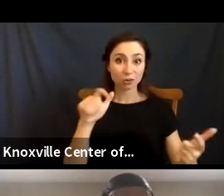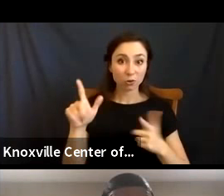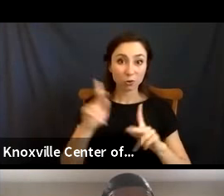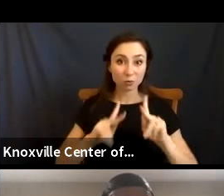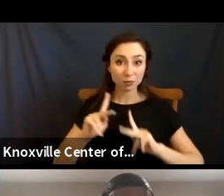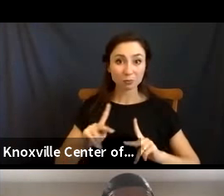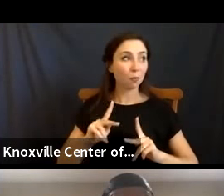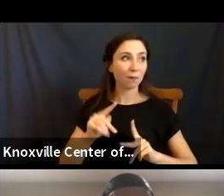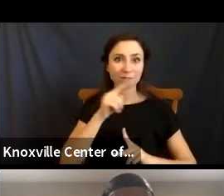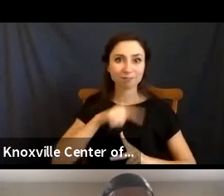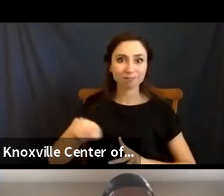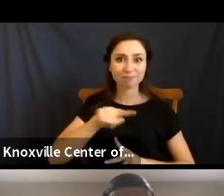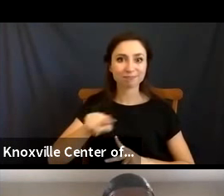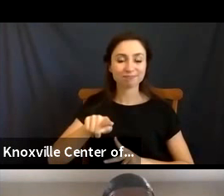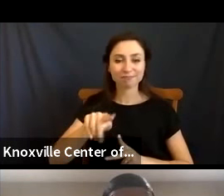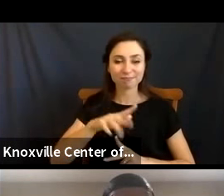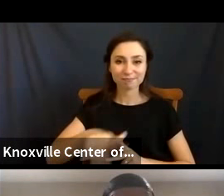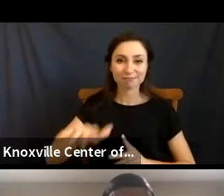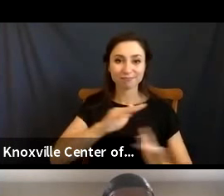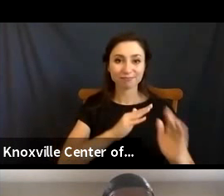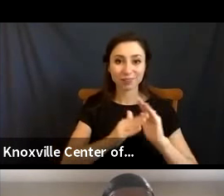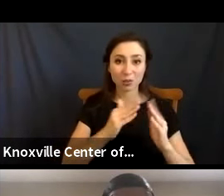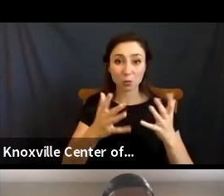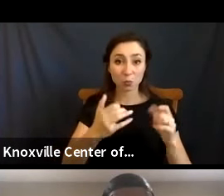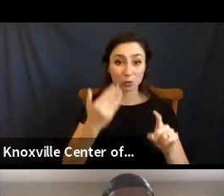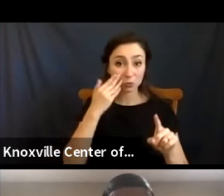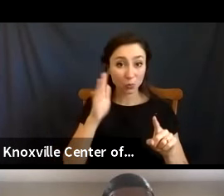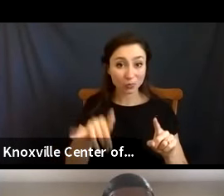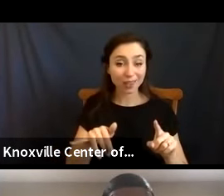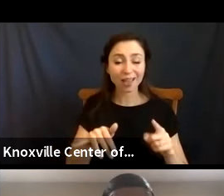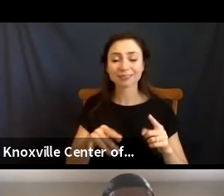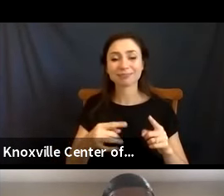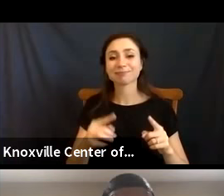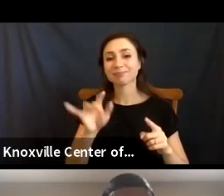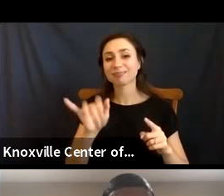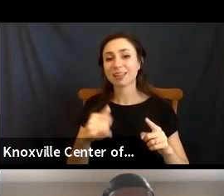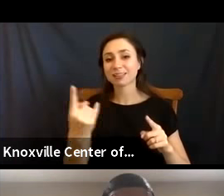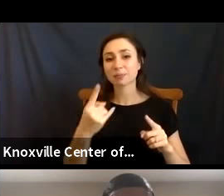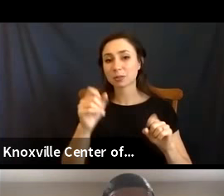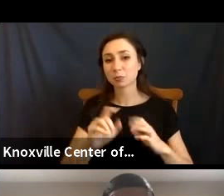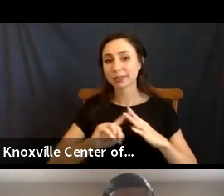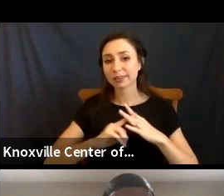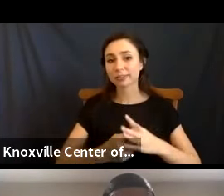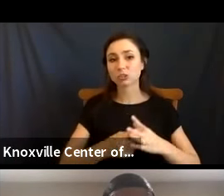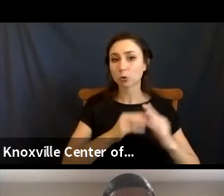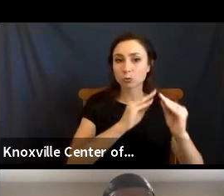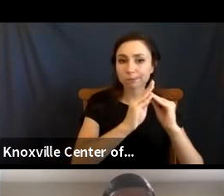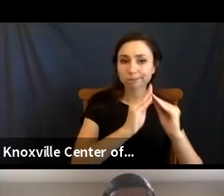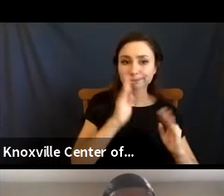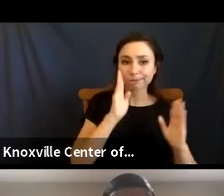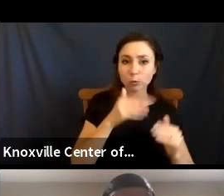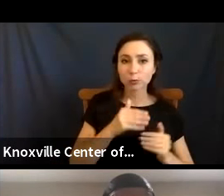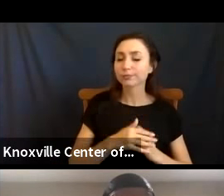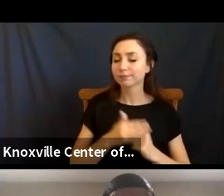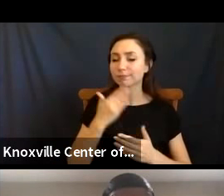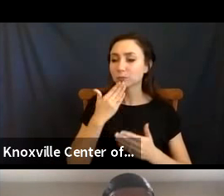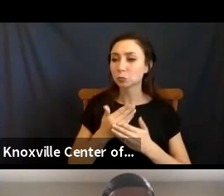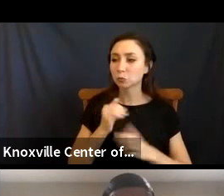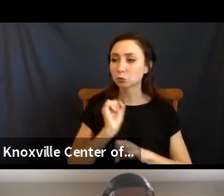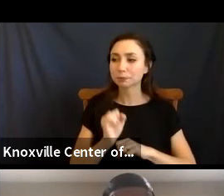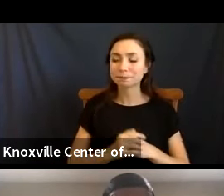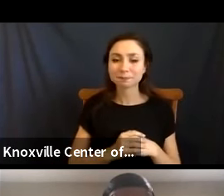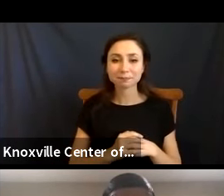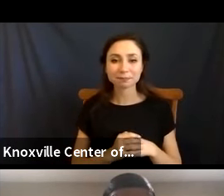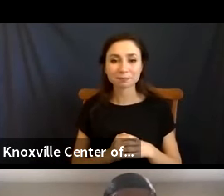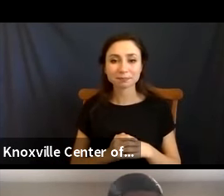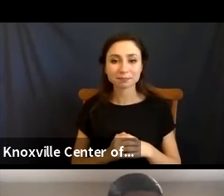And this at least gives something we can start to hang our head on. It's really very welcome.